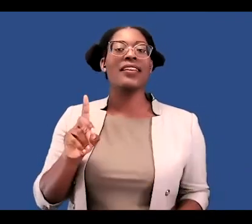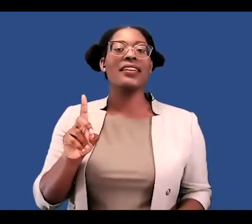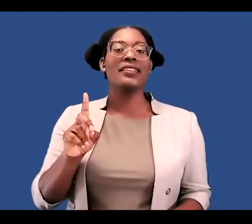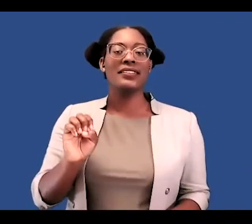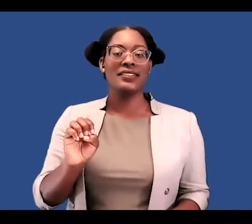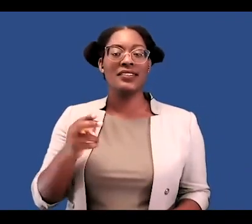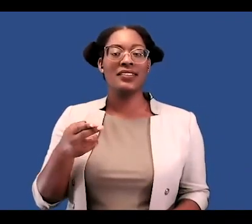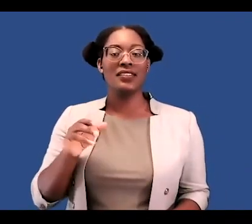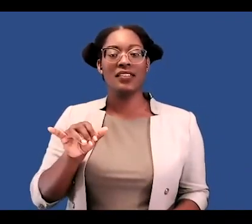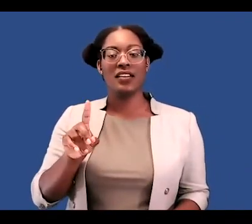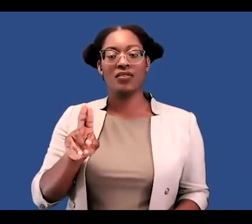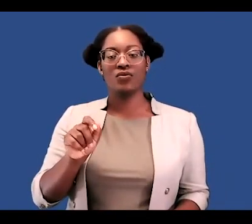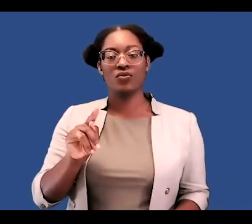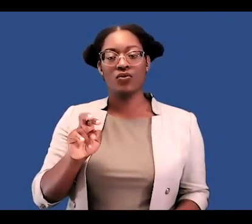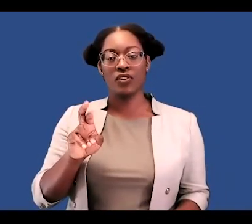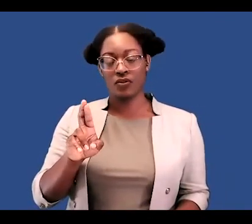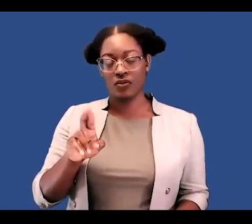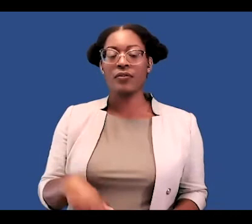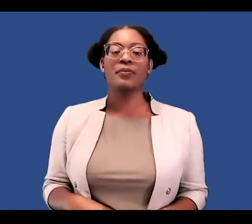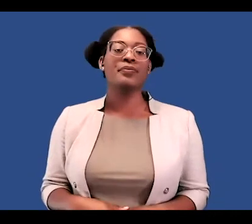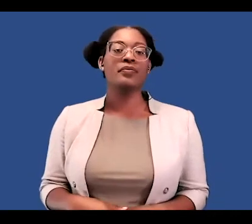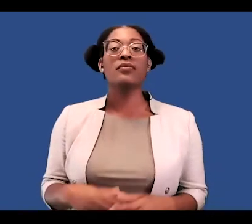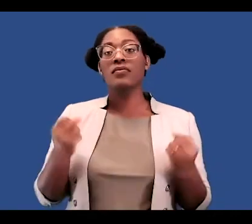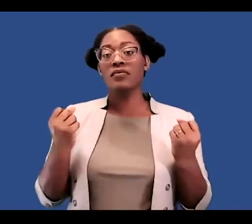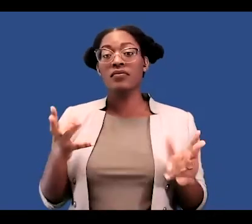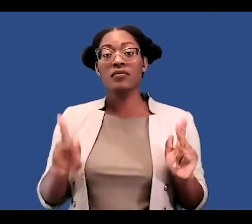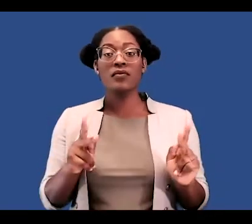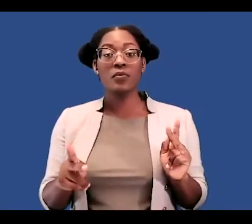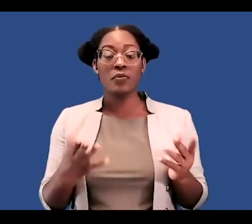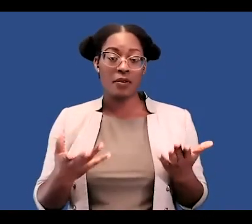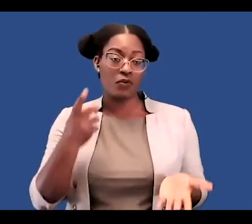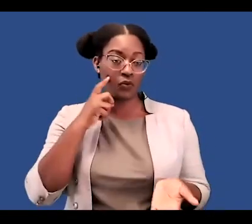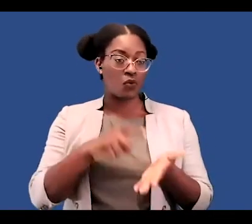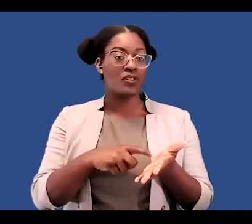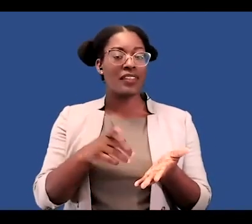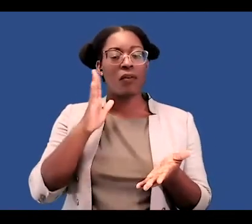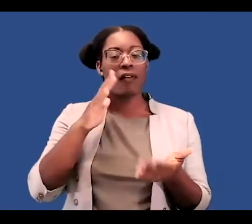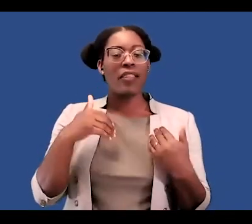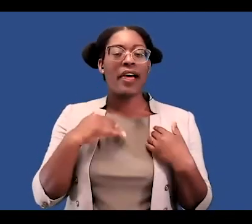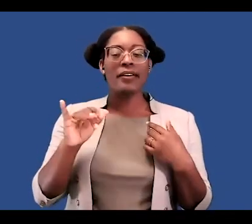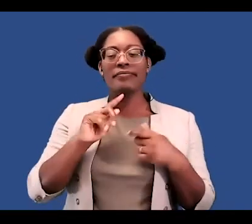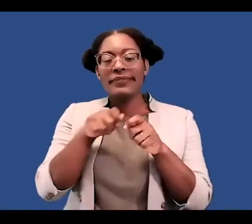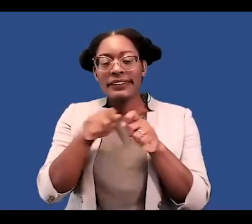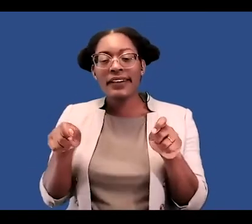take the moisture out of your herbs for them to store them. A lot of folks you've seen cute, they like tie